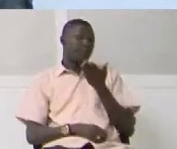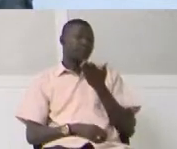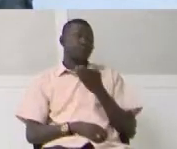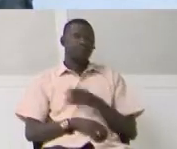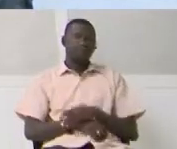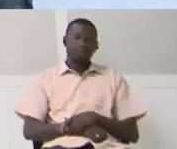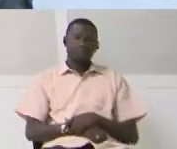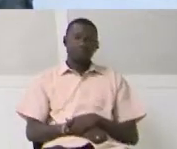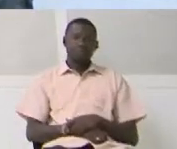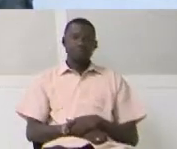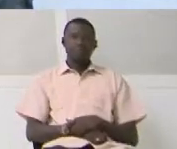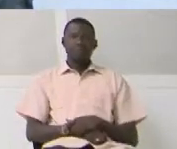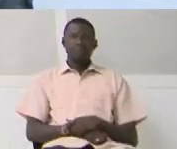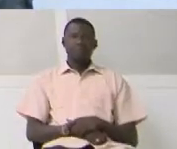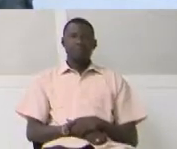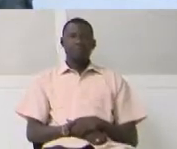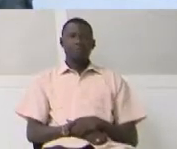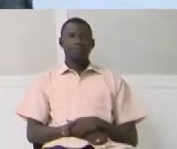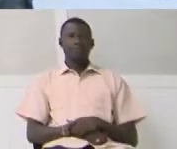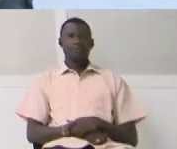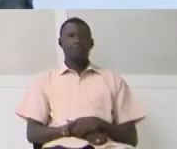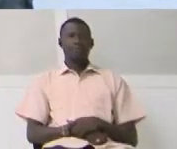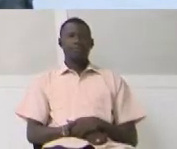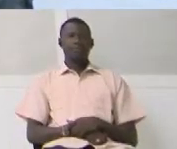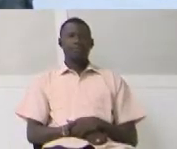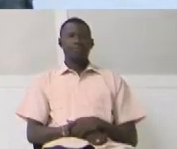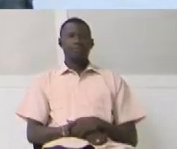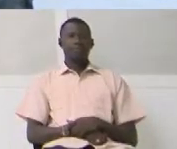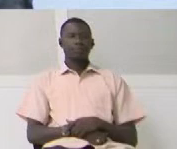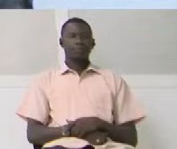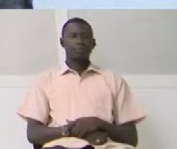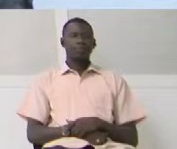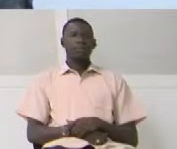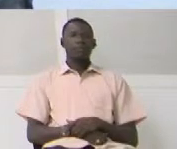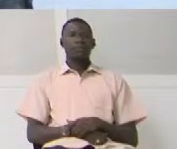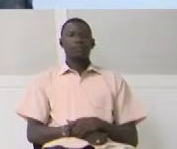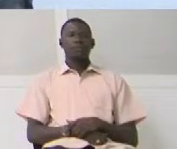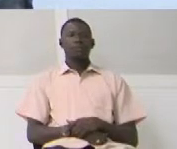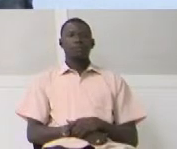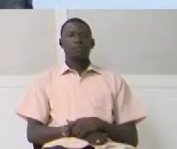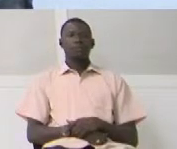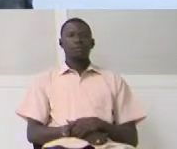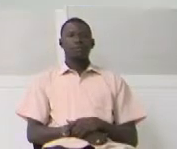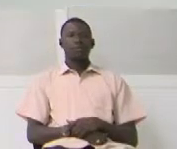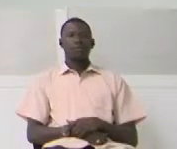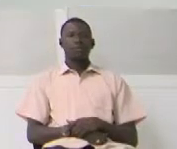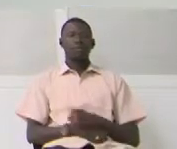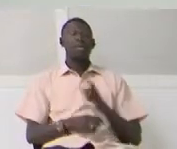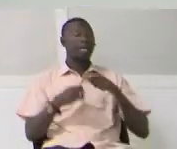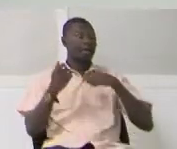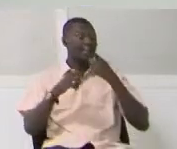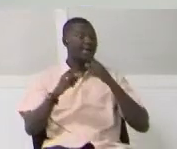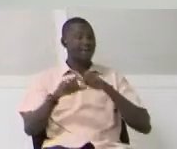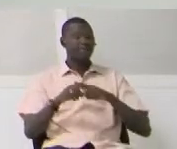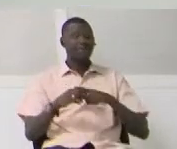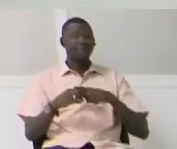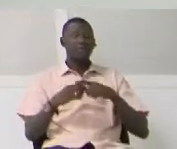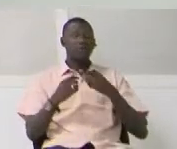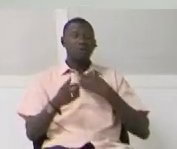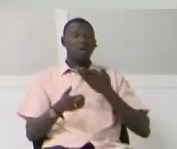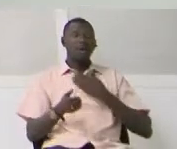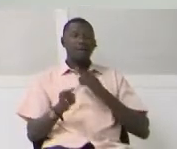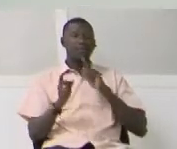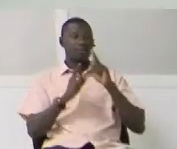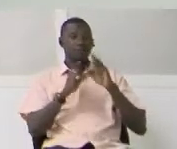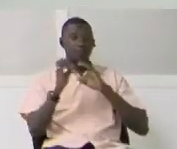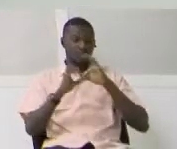la bul wax ak taskata xibaari mo xam ñi ci réew mi wala ñi ci bitim réew. And as a result of that, you had a conversation with